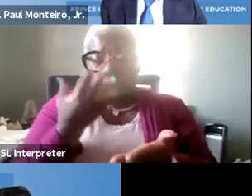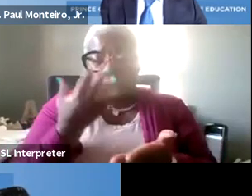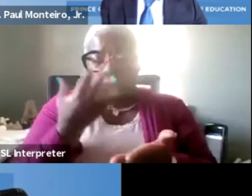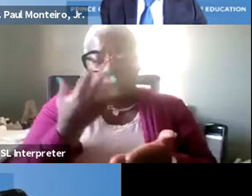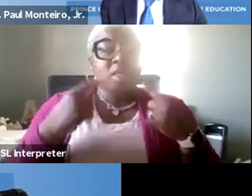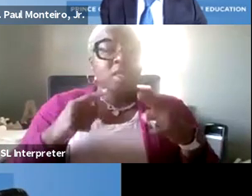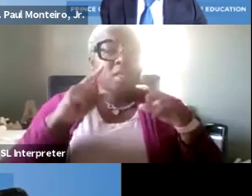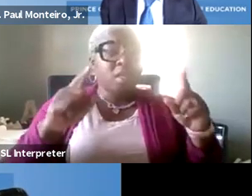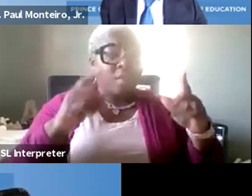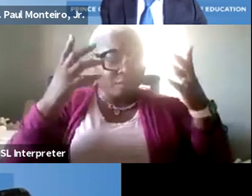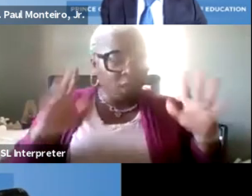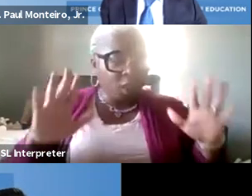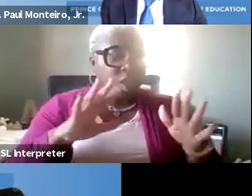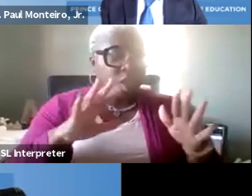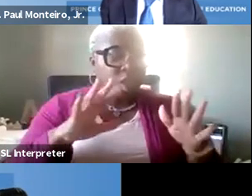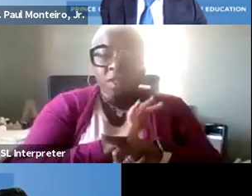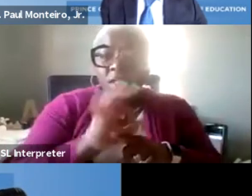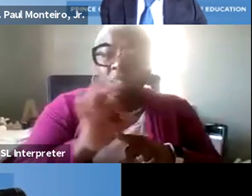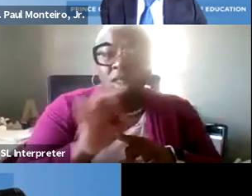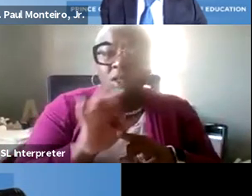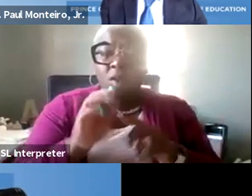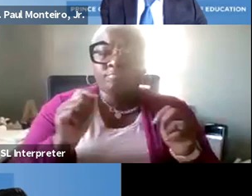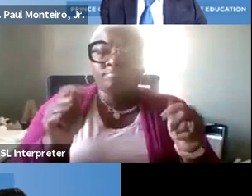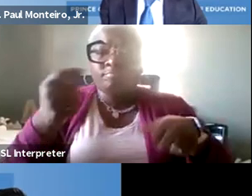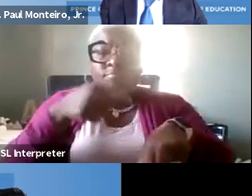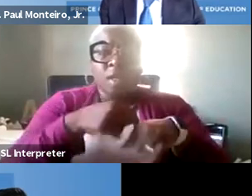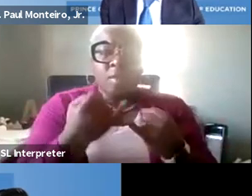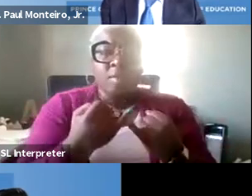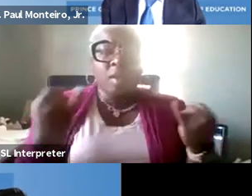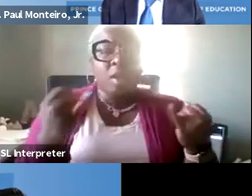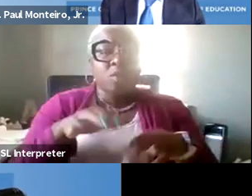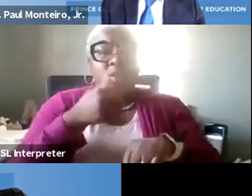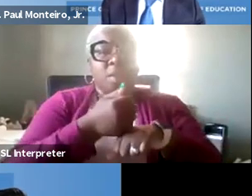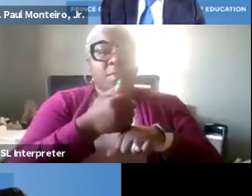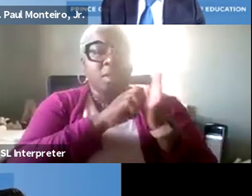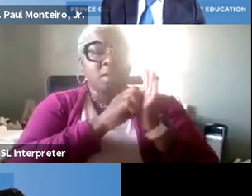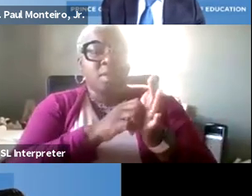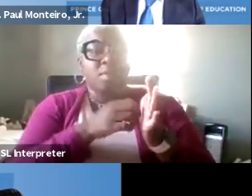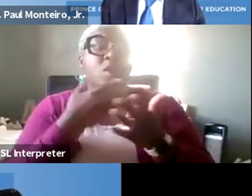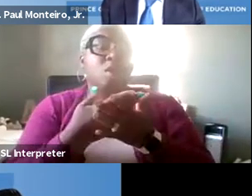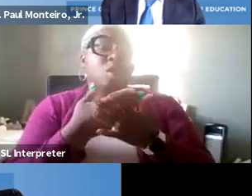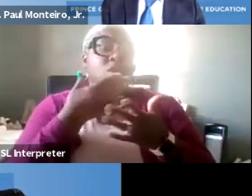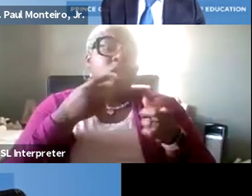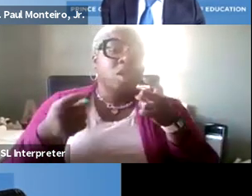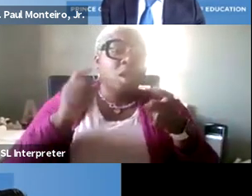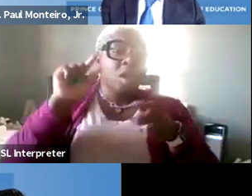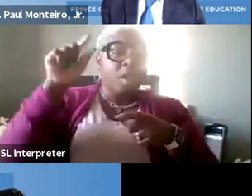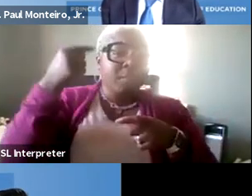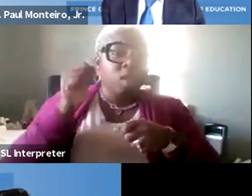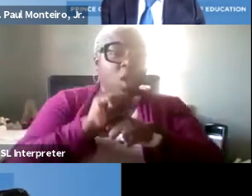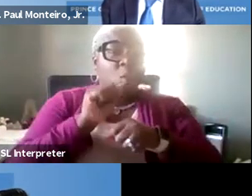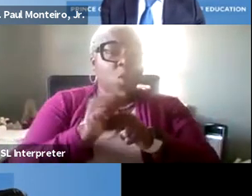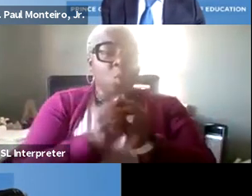successful delivery of these facilities on an expedited timeline will set an example of good government that works with a sense